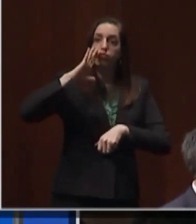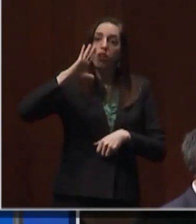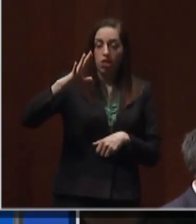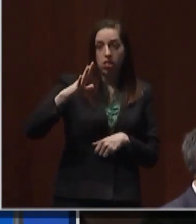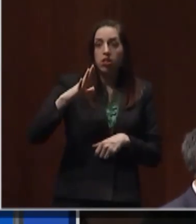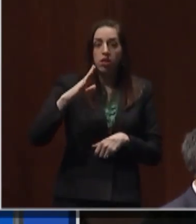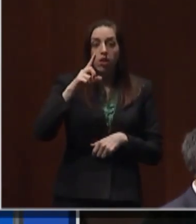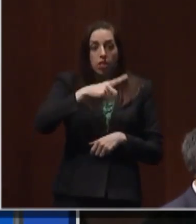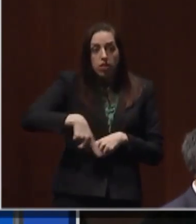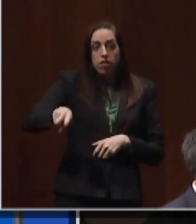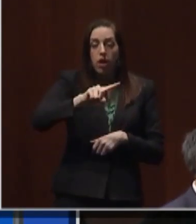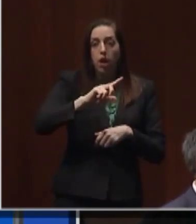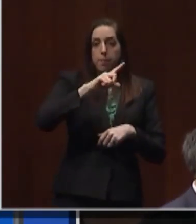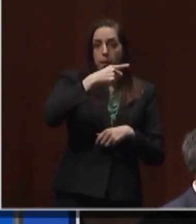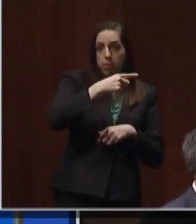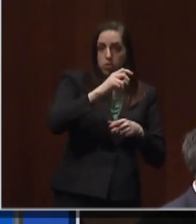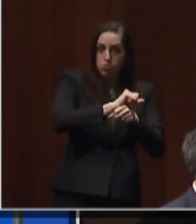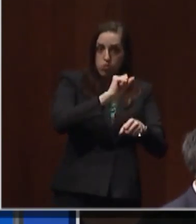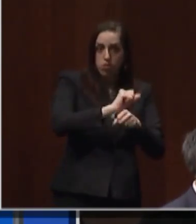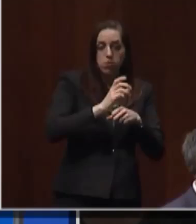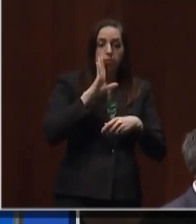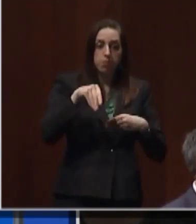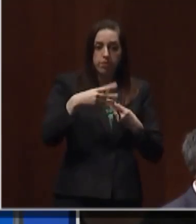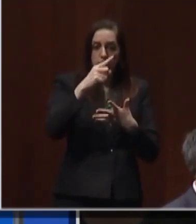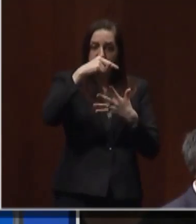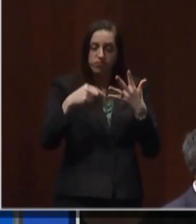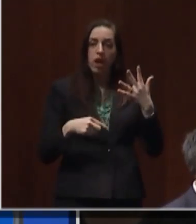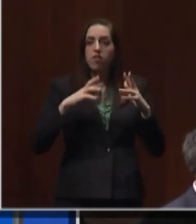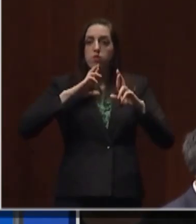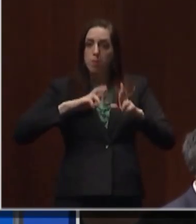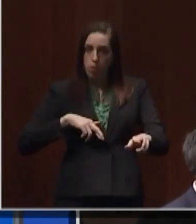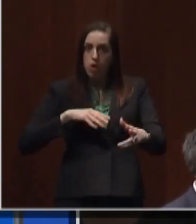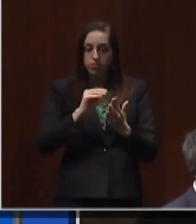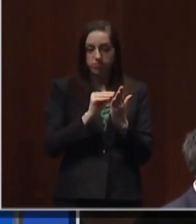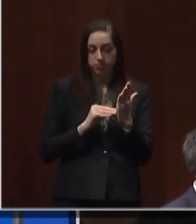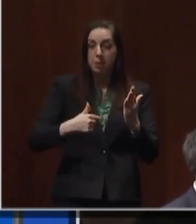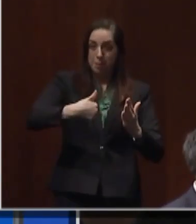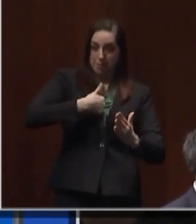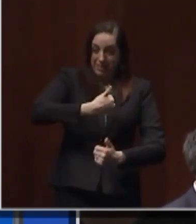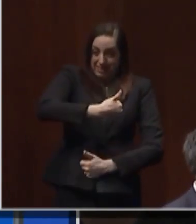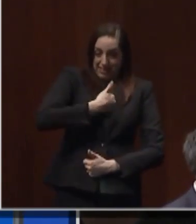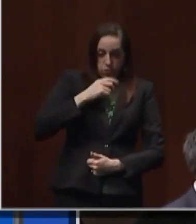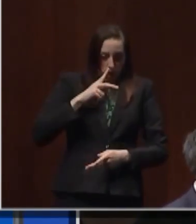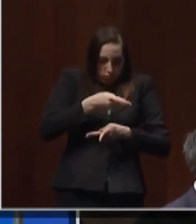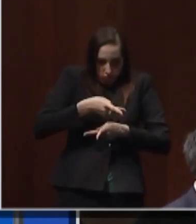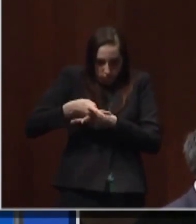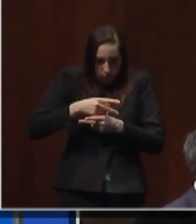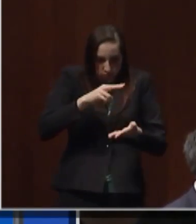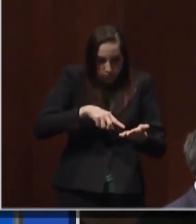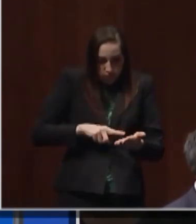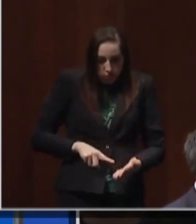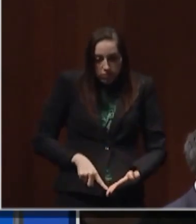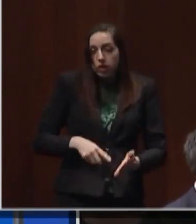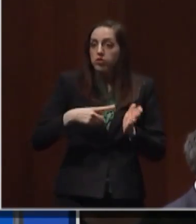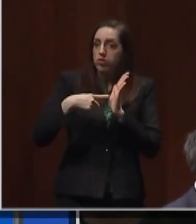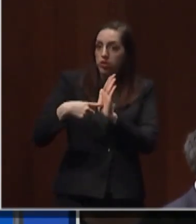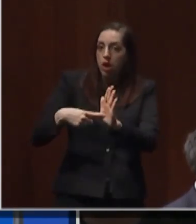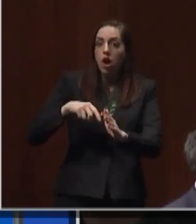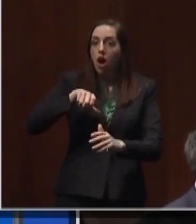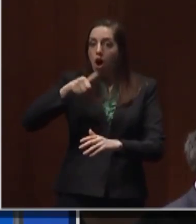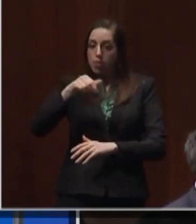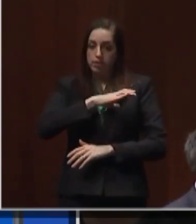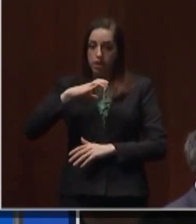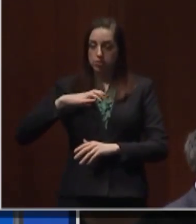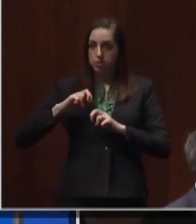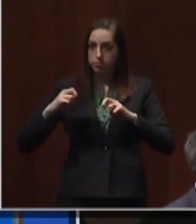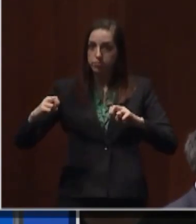the Public Works Director will provide a priority report that I will personally monitor and will share with the members of City Council.